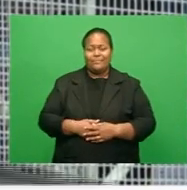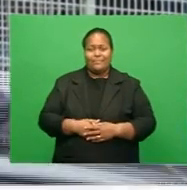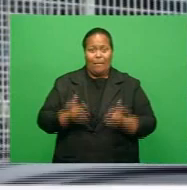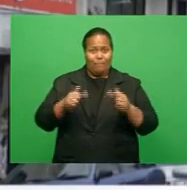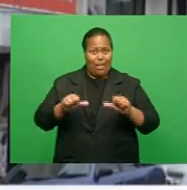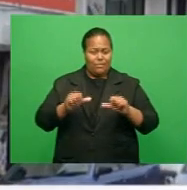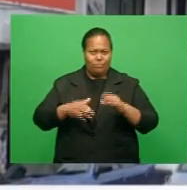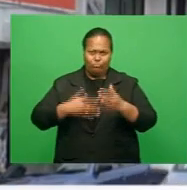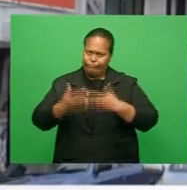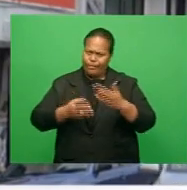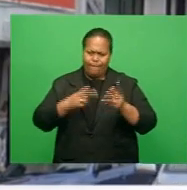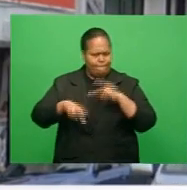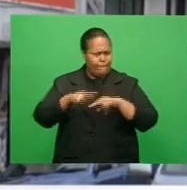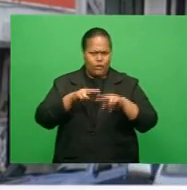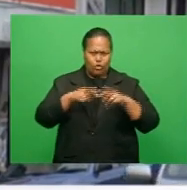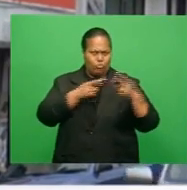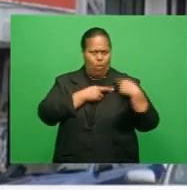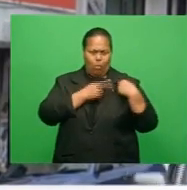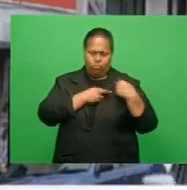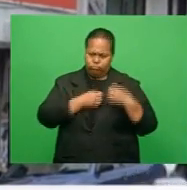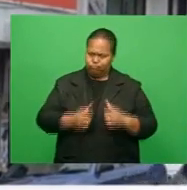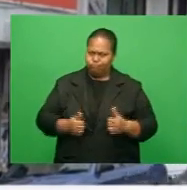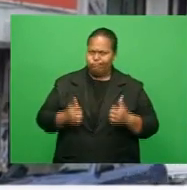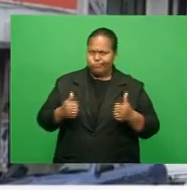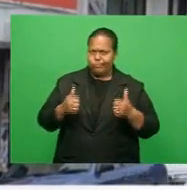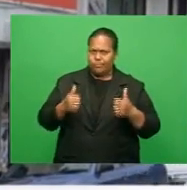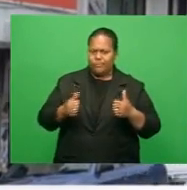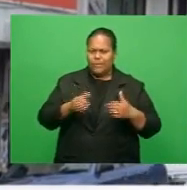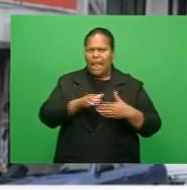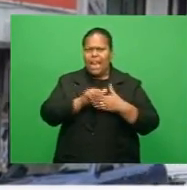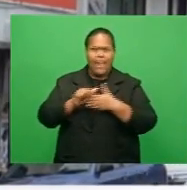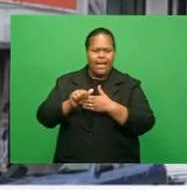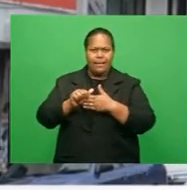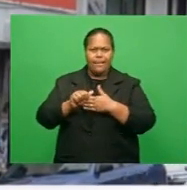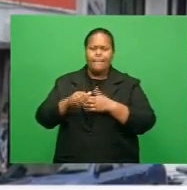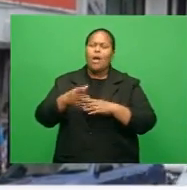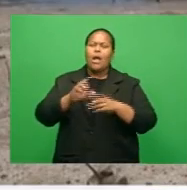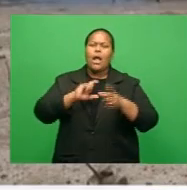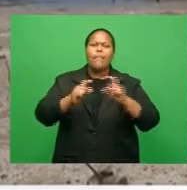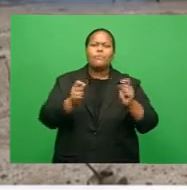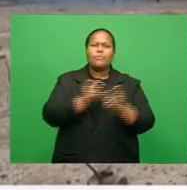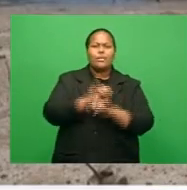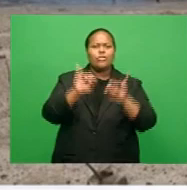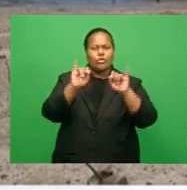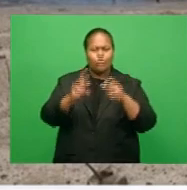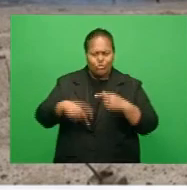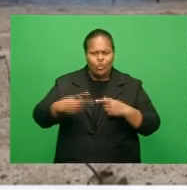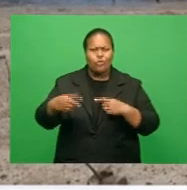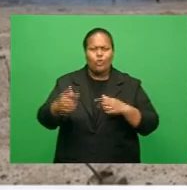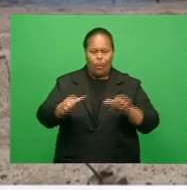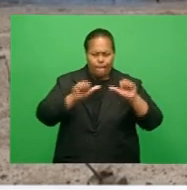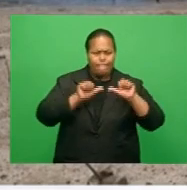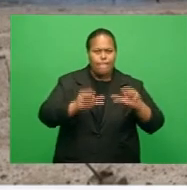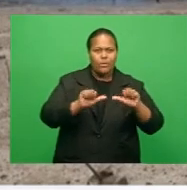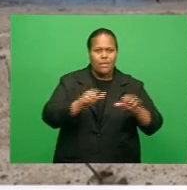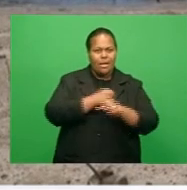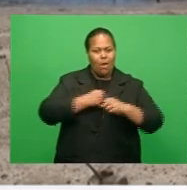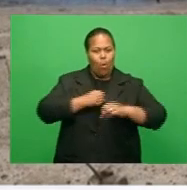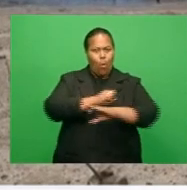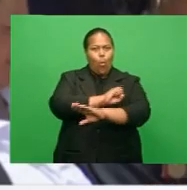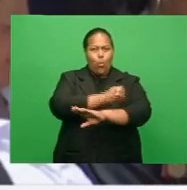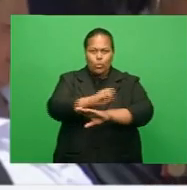world community by passionately addressing global issues such as climate change and the preservation and protection of our